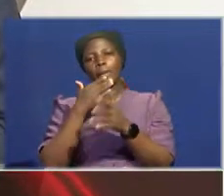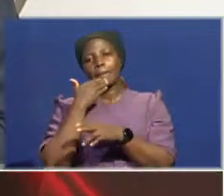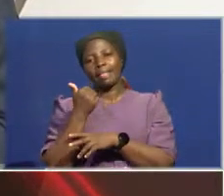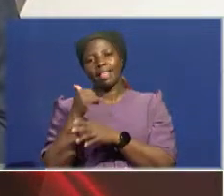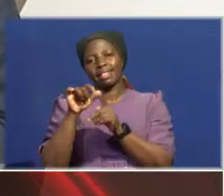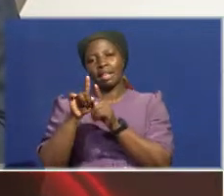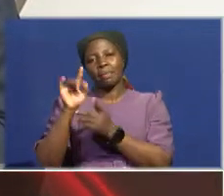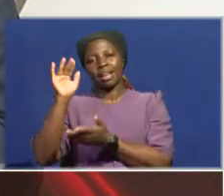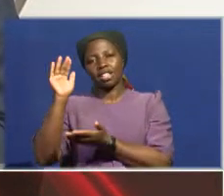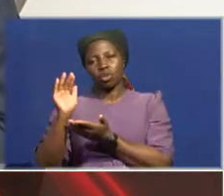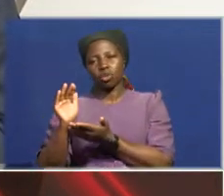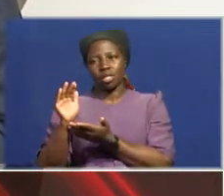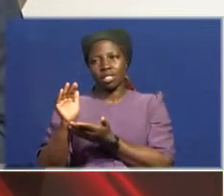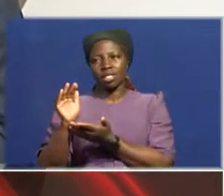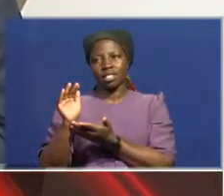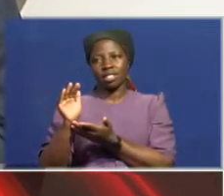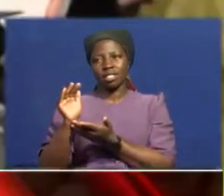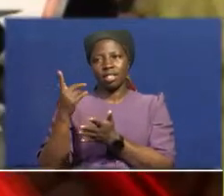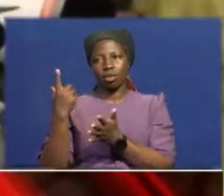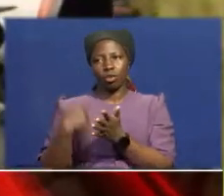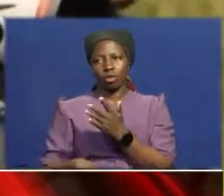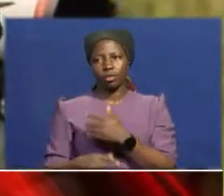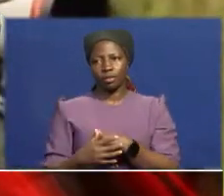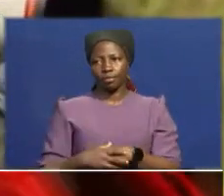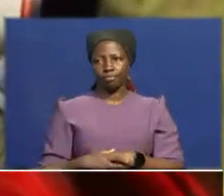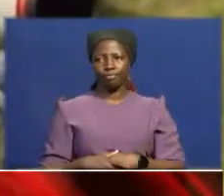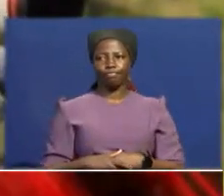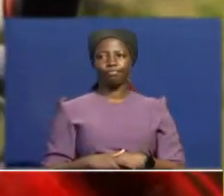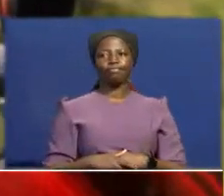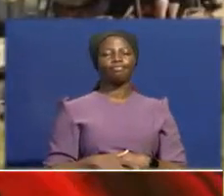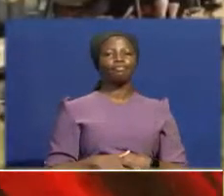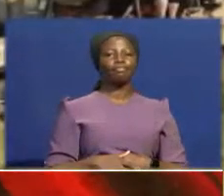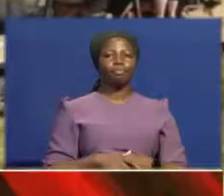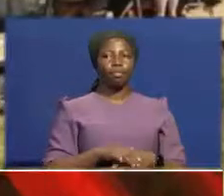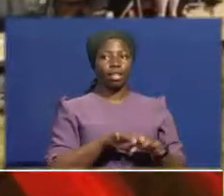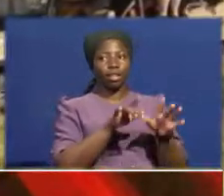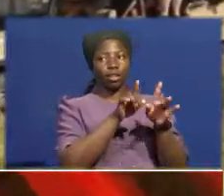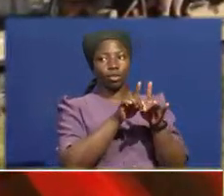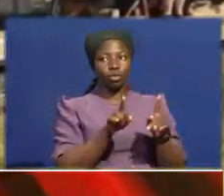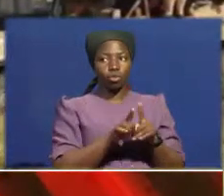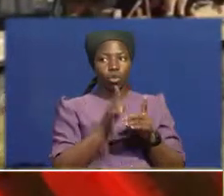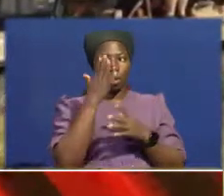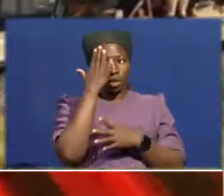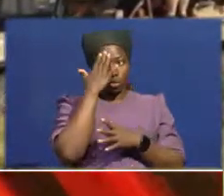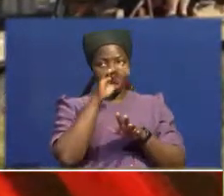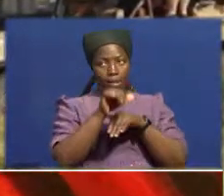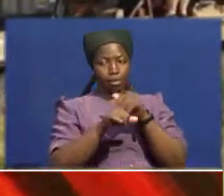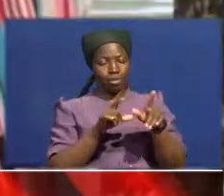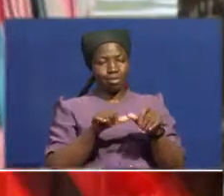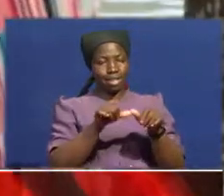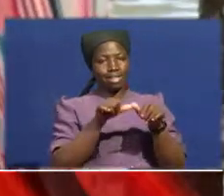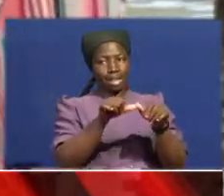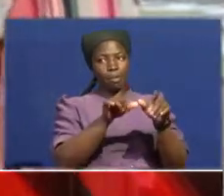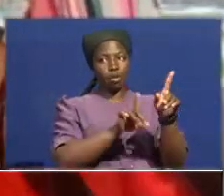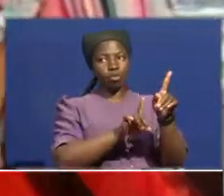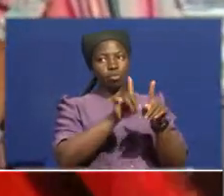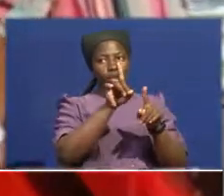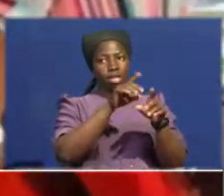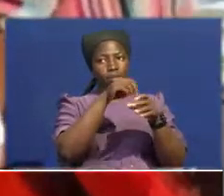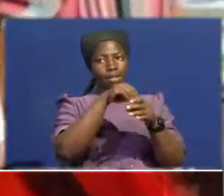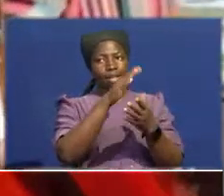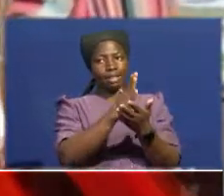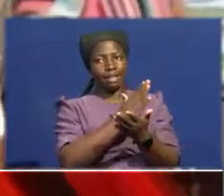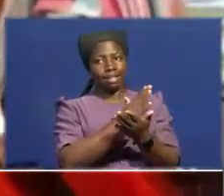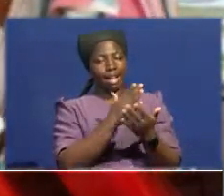and reduces also costs. Mm-hmm. And of course, we know all about the sustainable tourism within the sector itself.